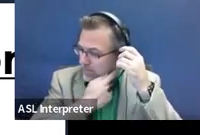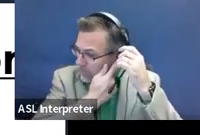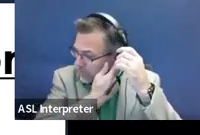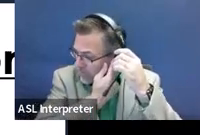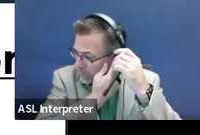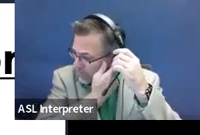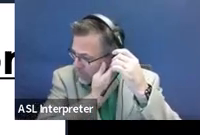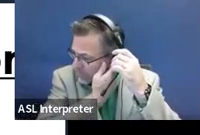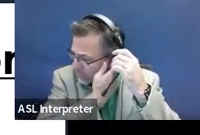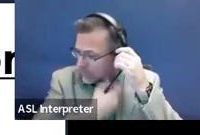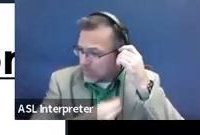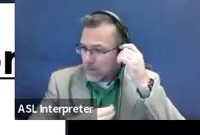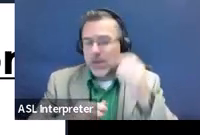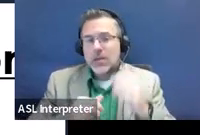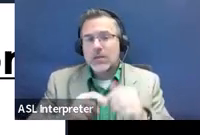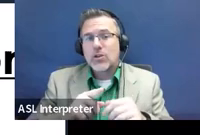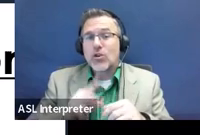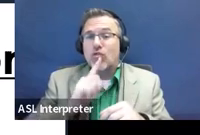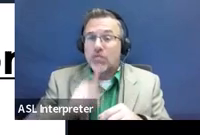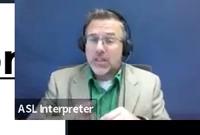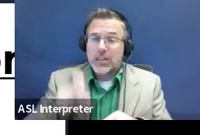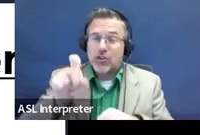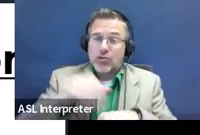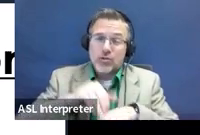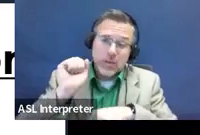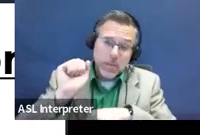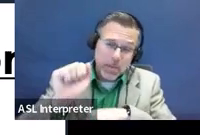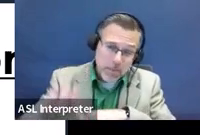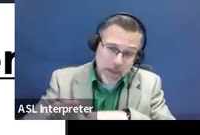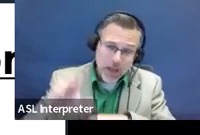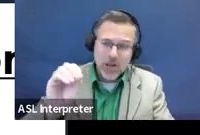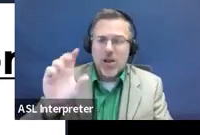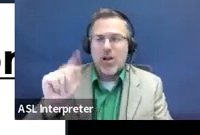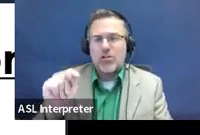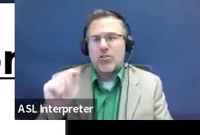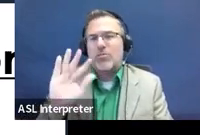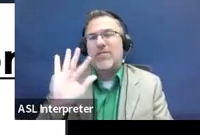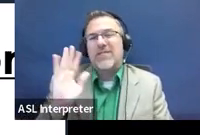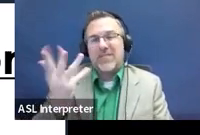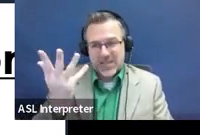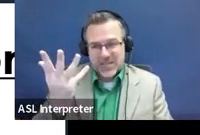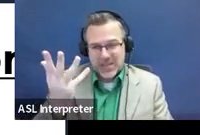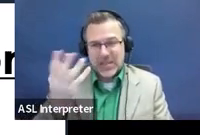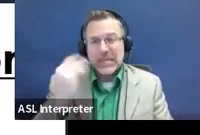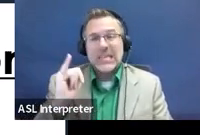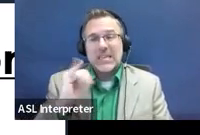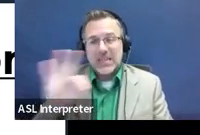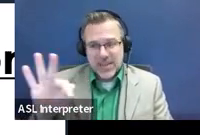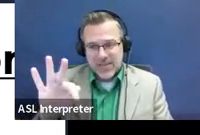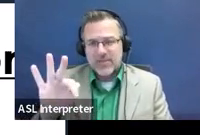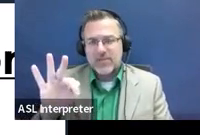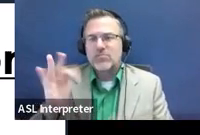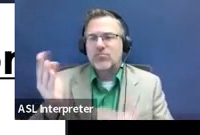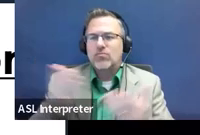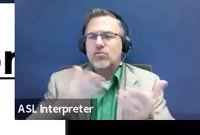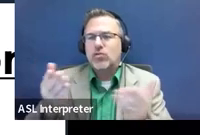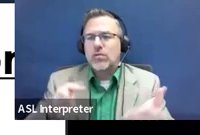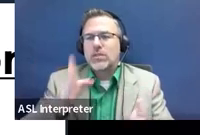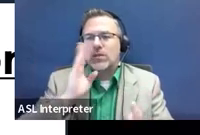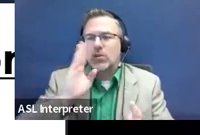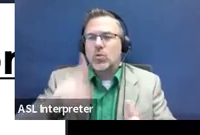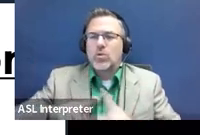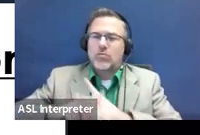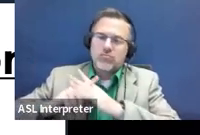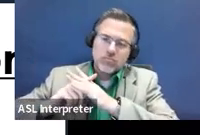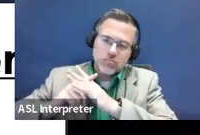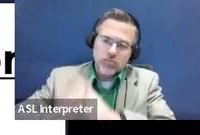no later than 10/5 if you're saying those things are going to start on the 15th. That gives you time for